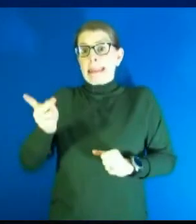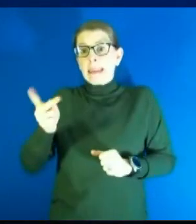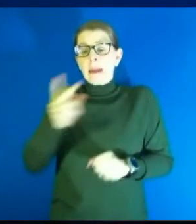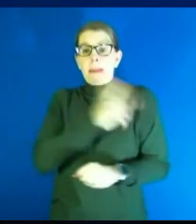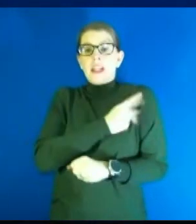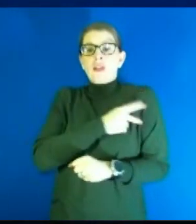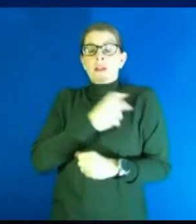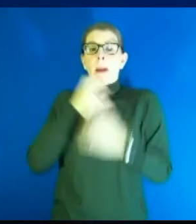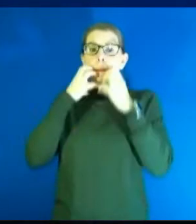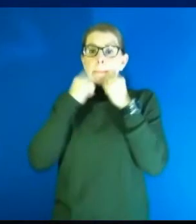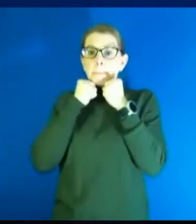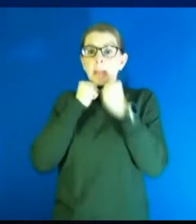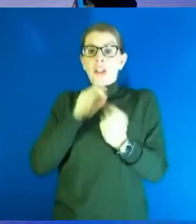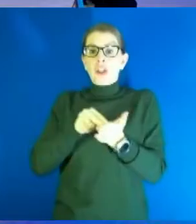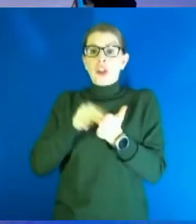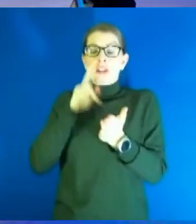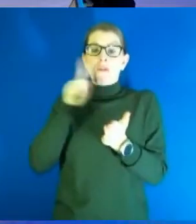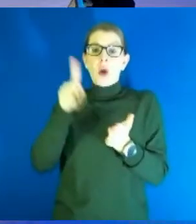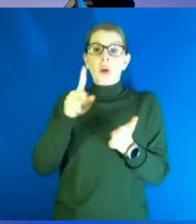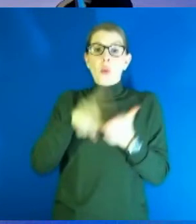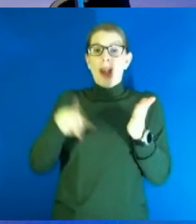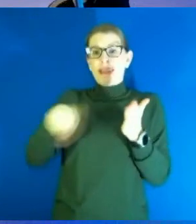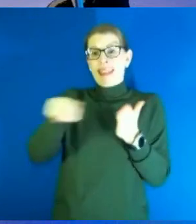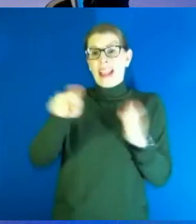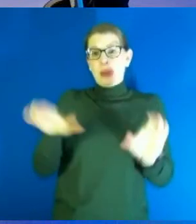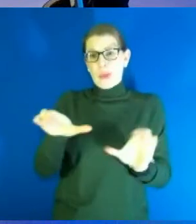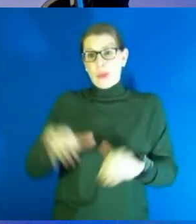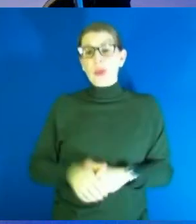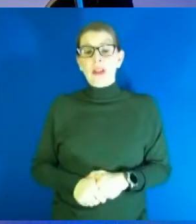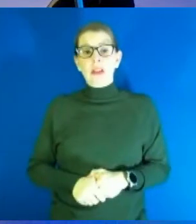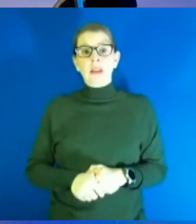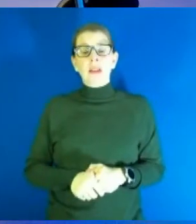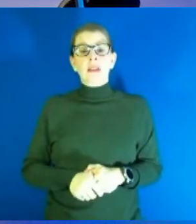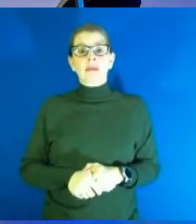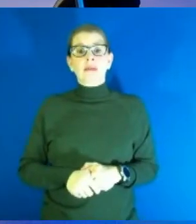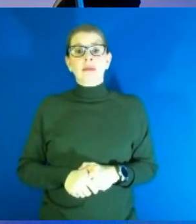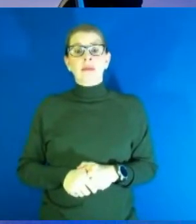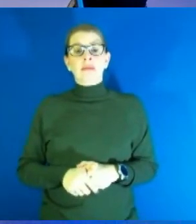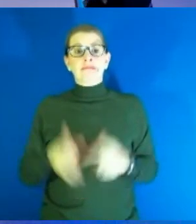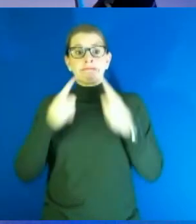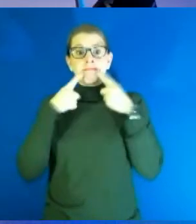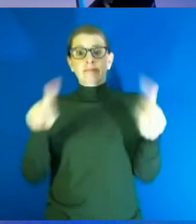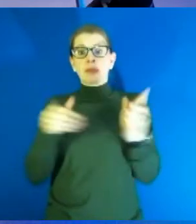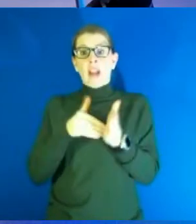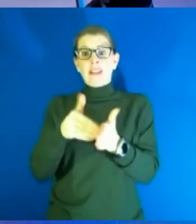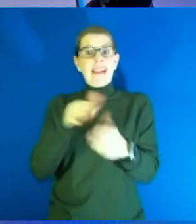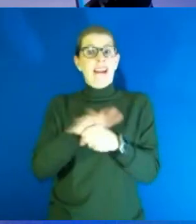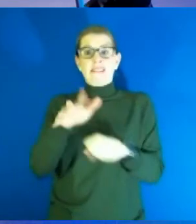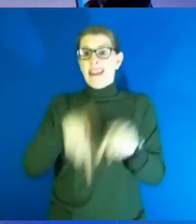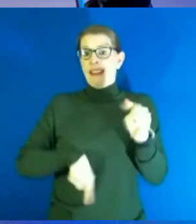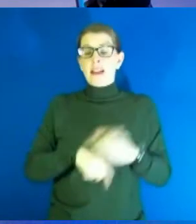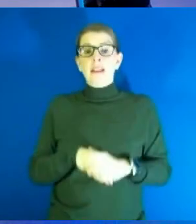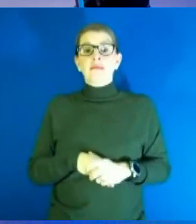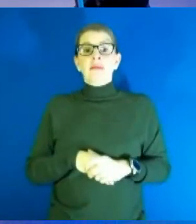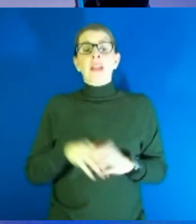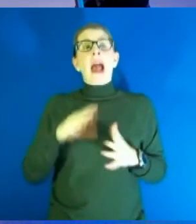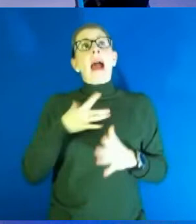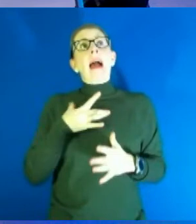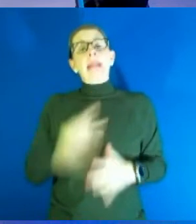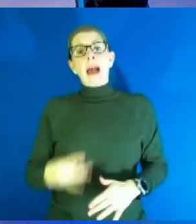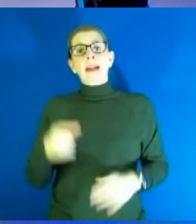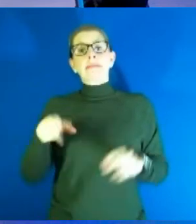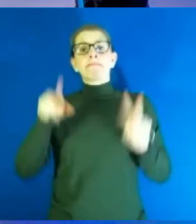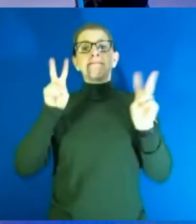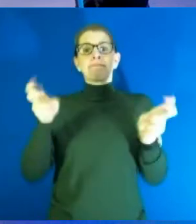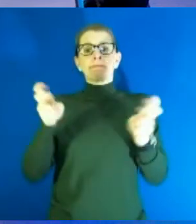nurses for the work that they do. We can't continue to share that message enough. I really like this conversation because I feel like it's a refresher of what